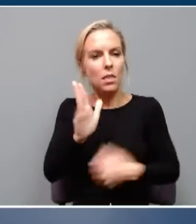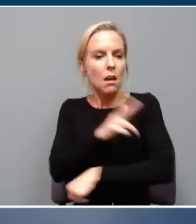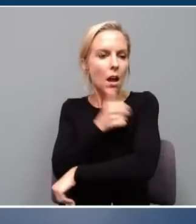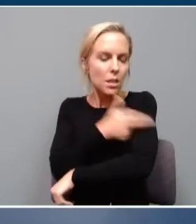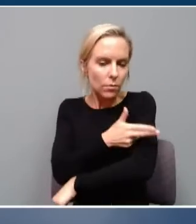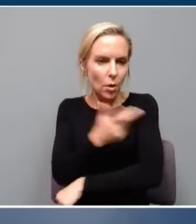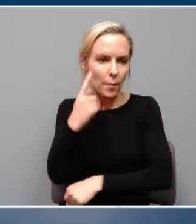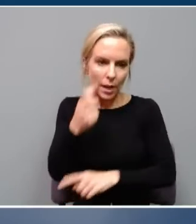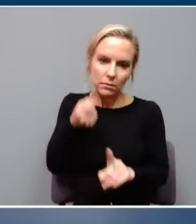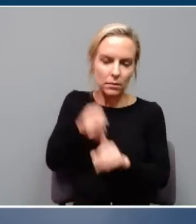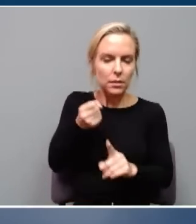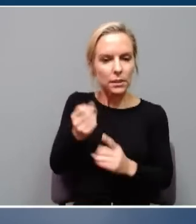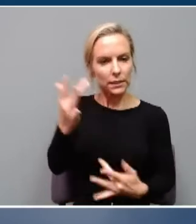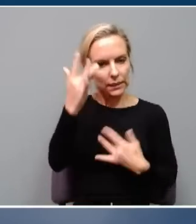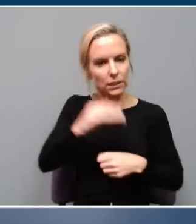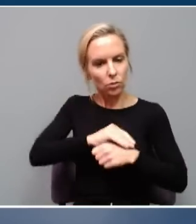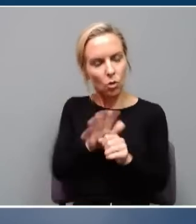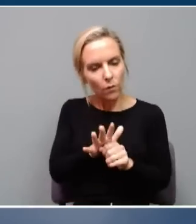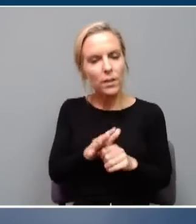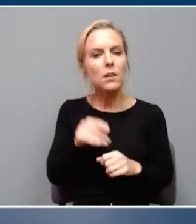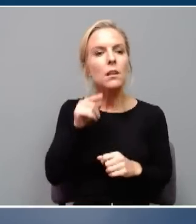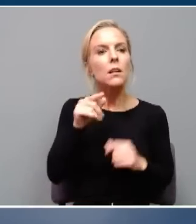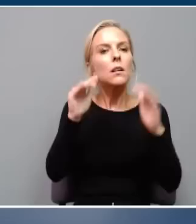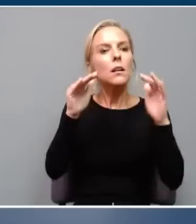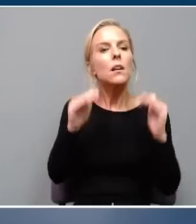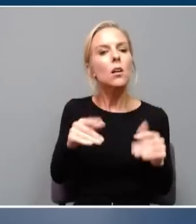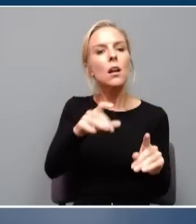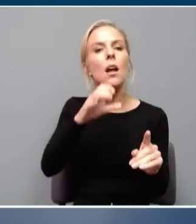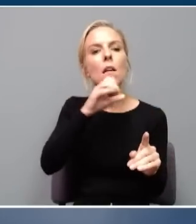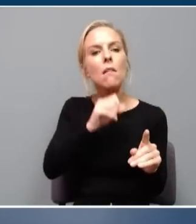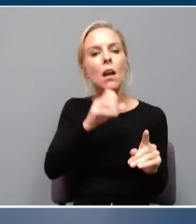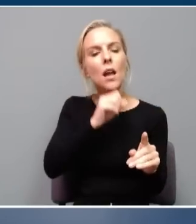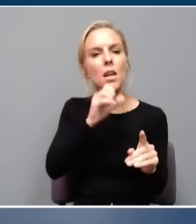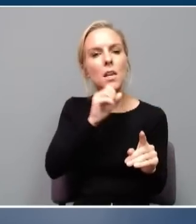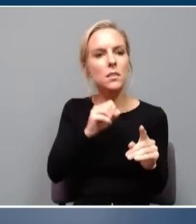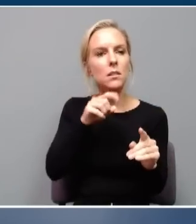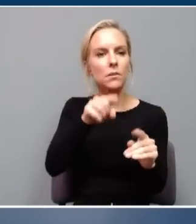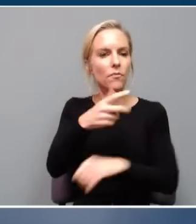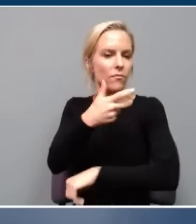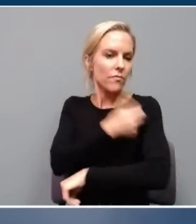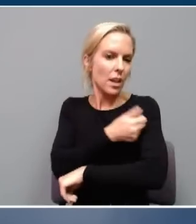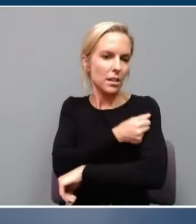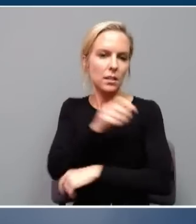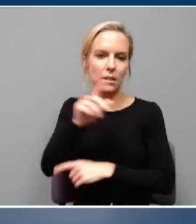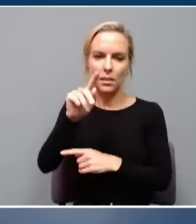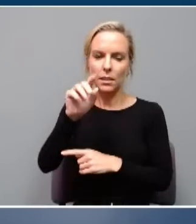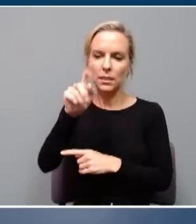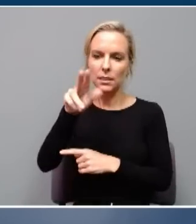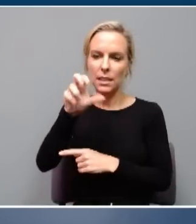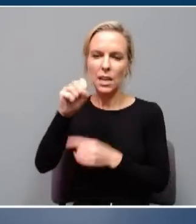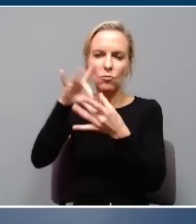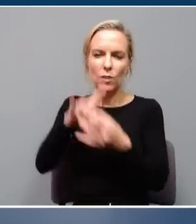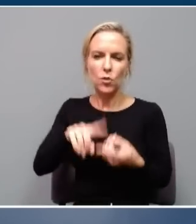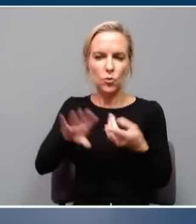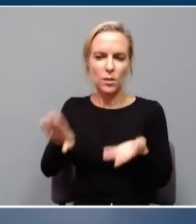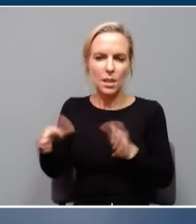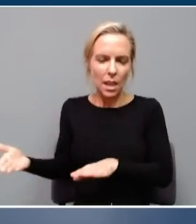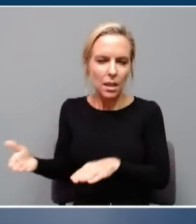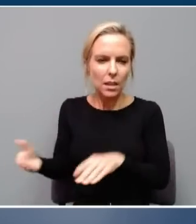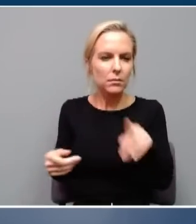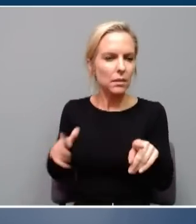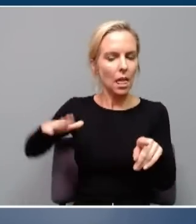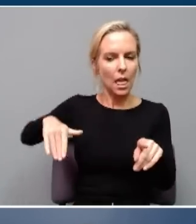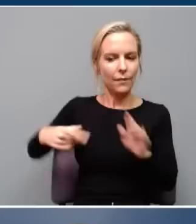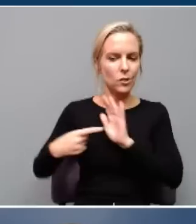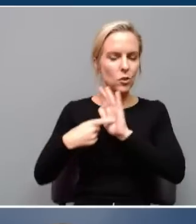look at the age and vaccination status of COVID-19 deaths, this is one that we haven't shown before. What it